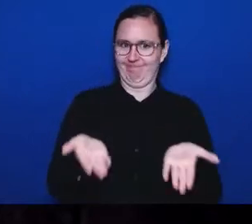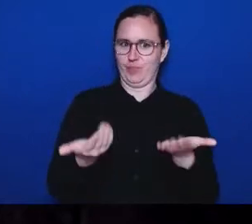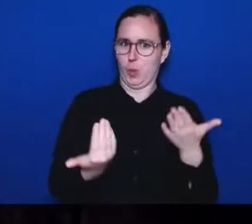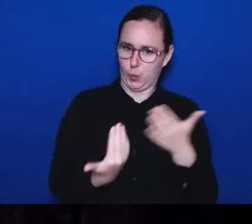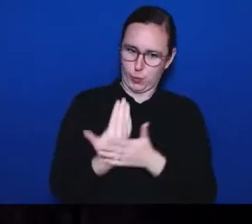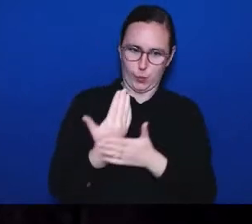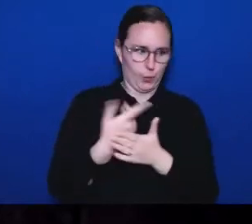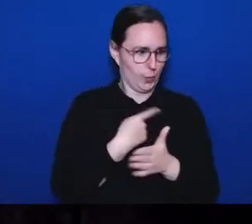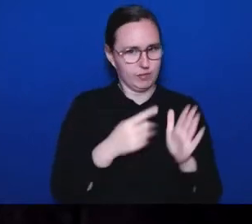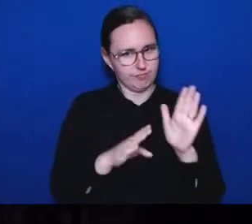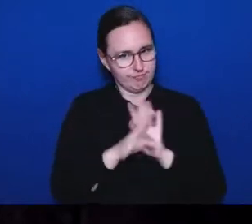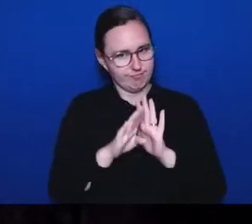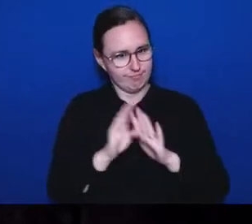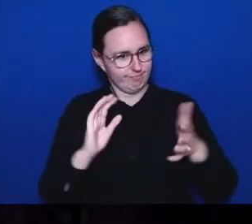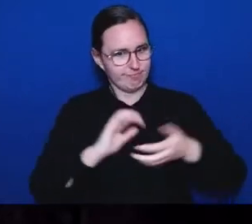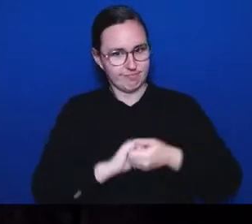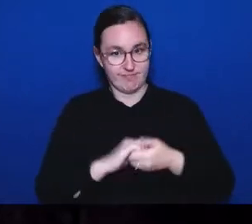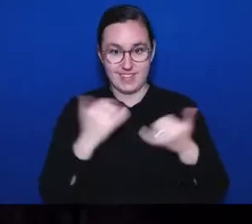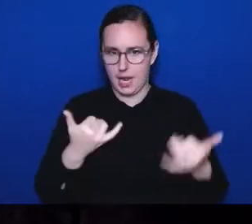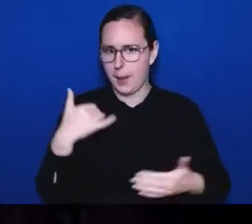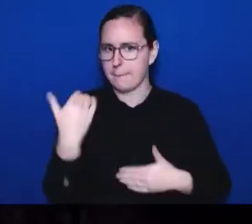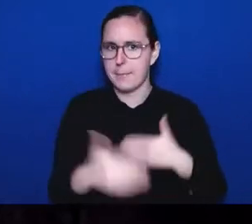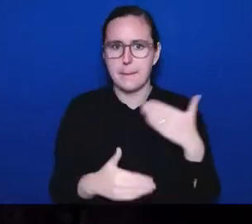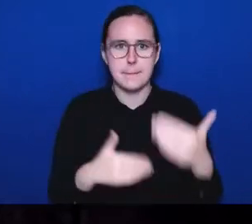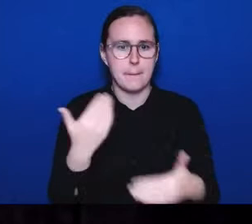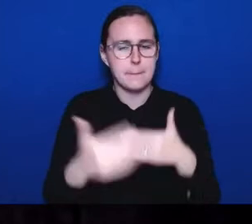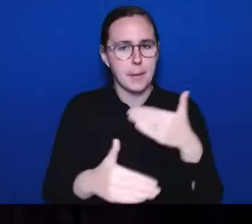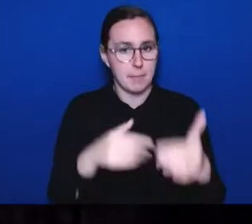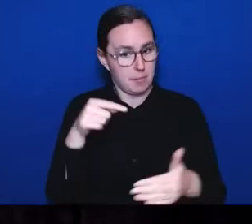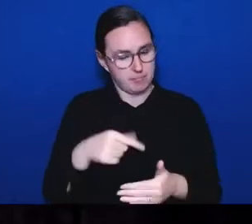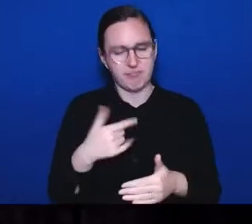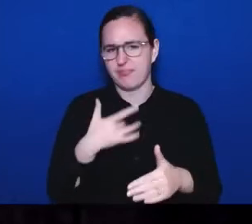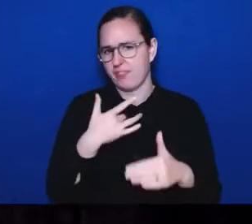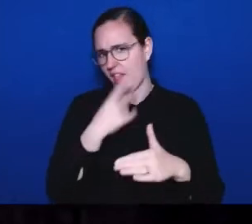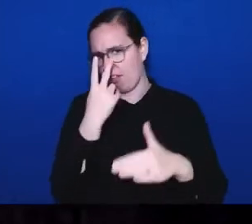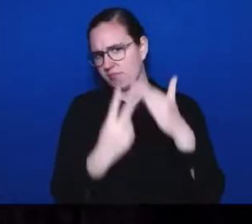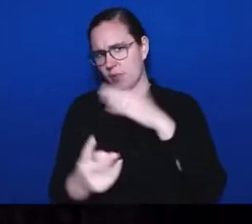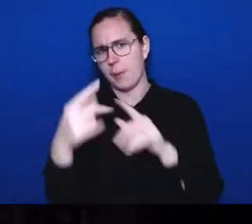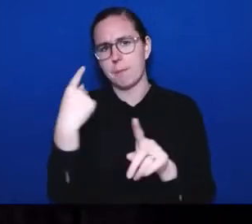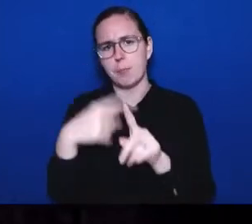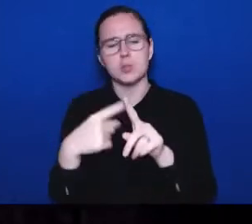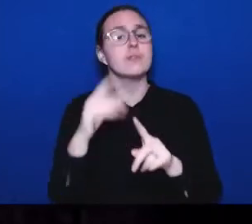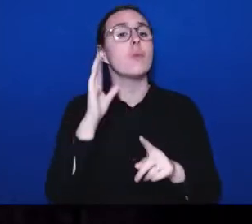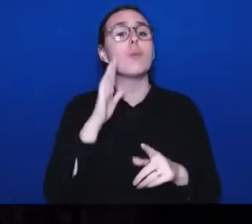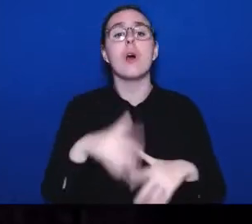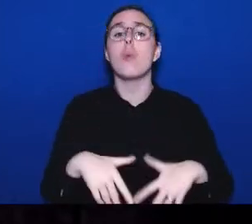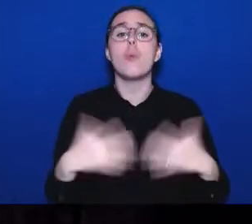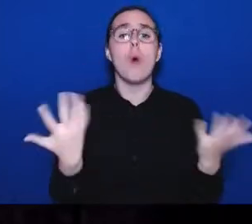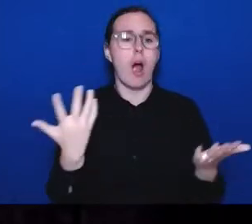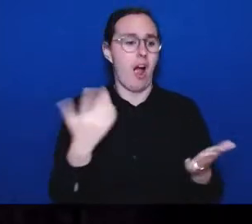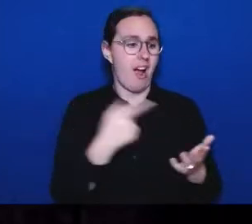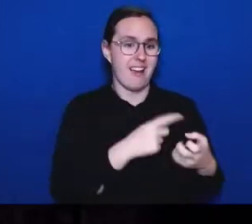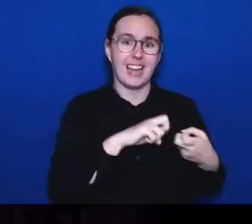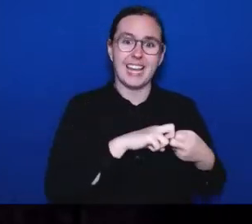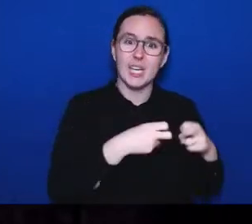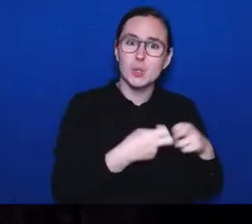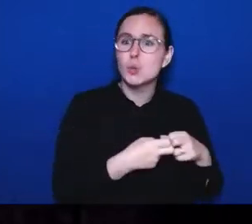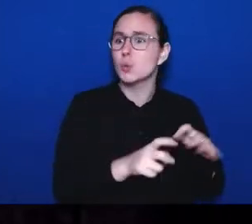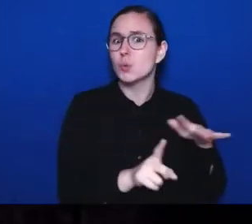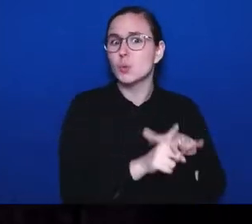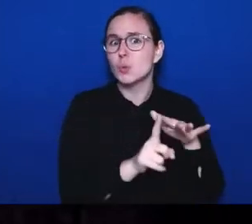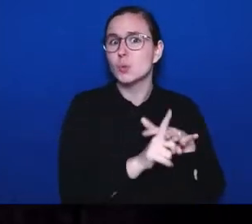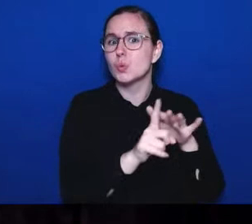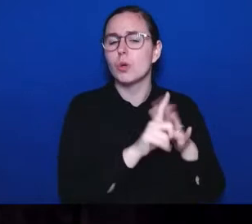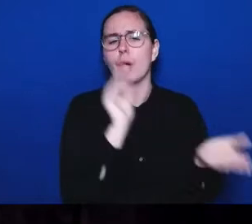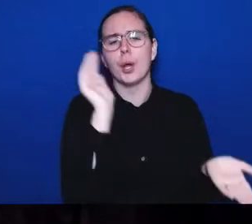forward in a significant way to meeting some of our healthcare challenges. I want to thank the provincial government, in particular,